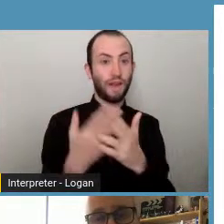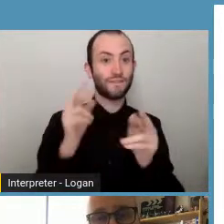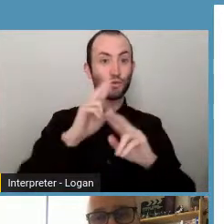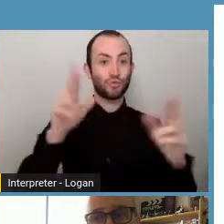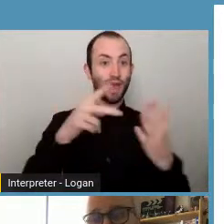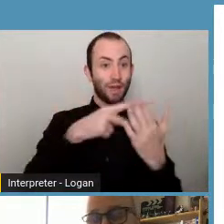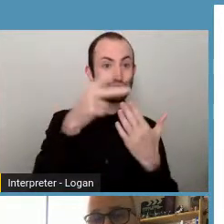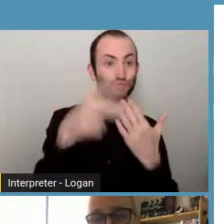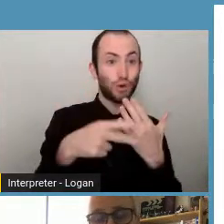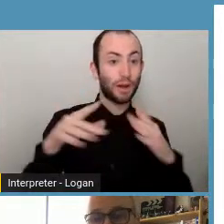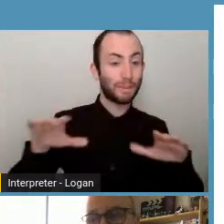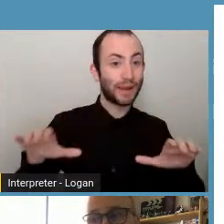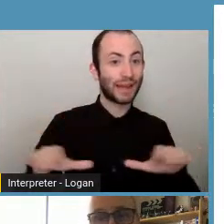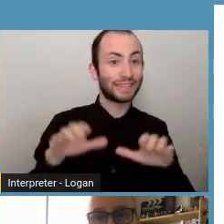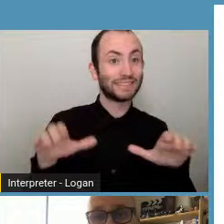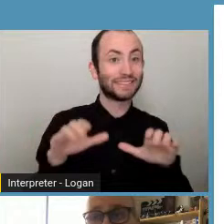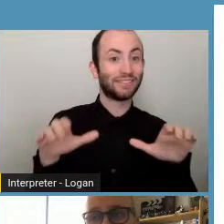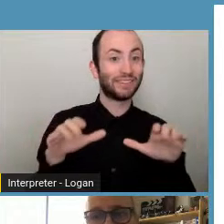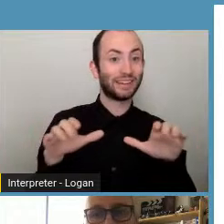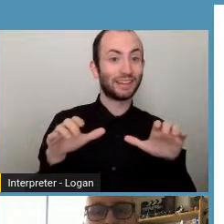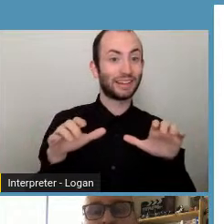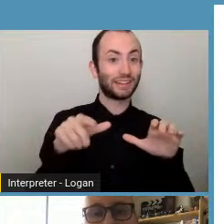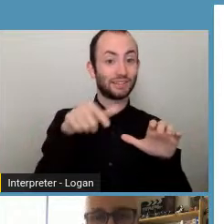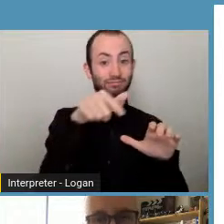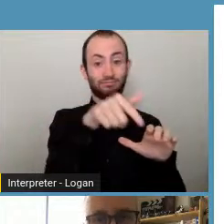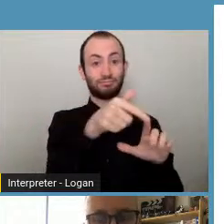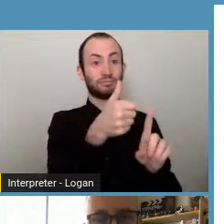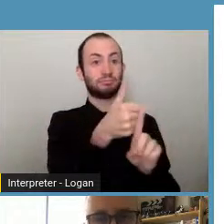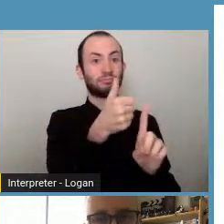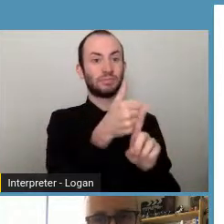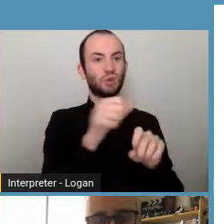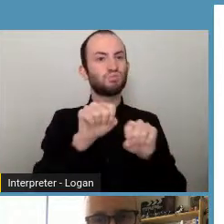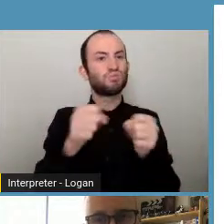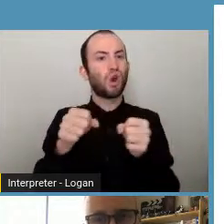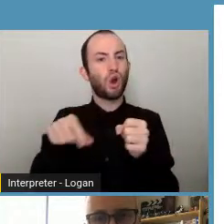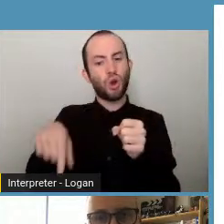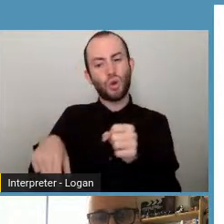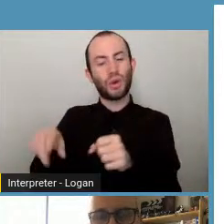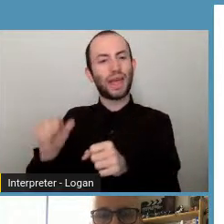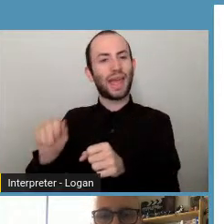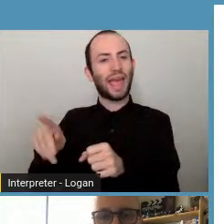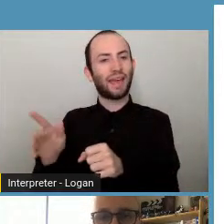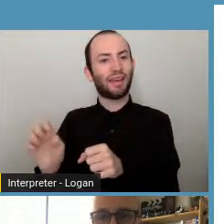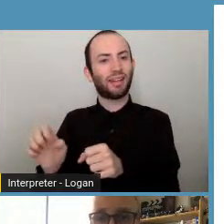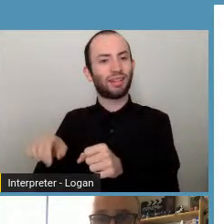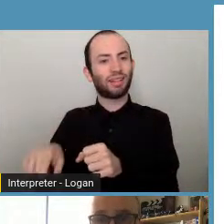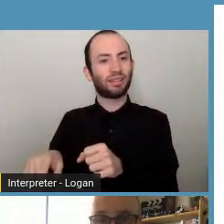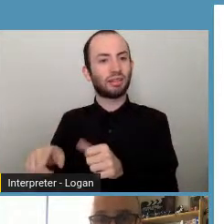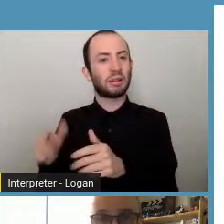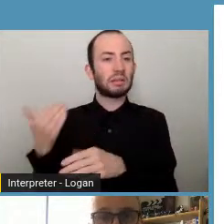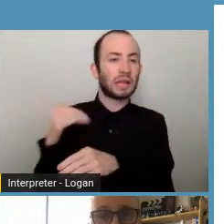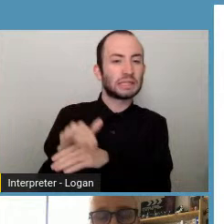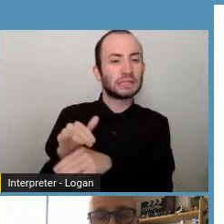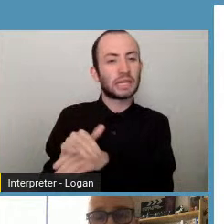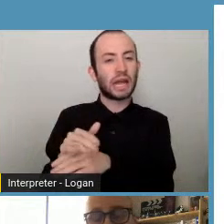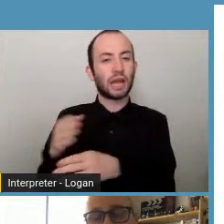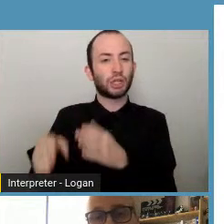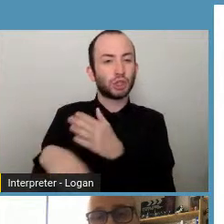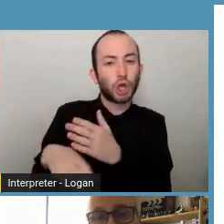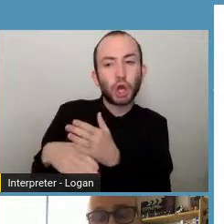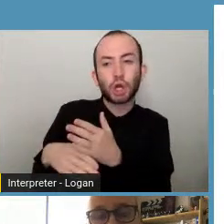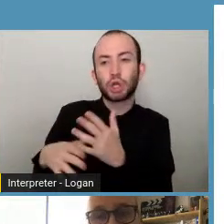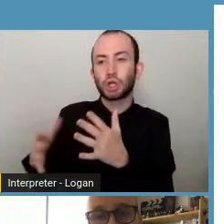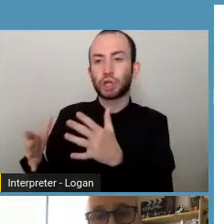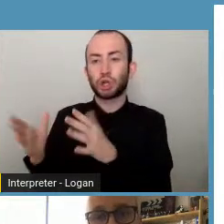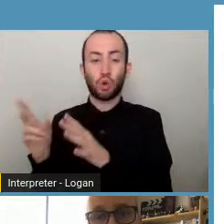programming activity and broke their ankle playing soccer the night before. I'm wearing glasses. What